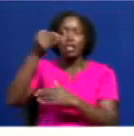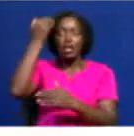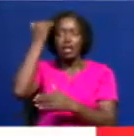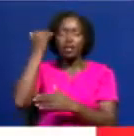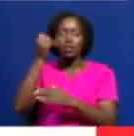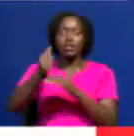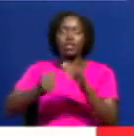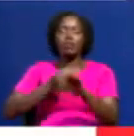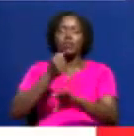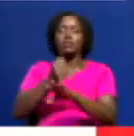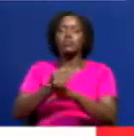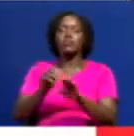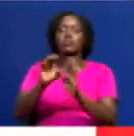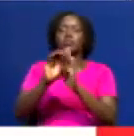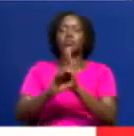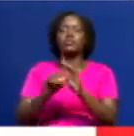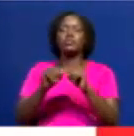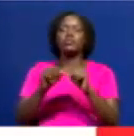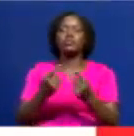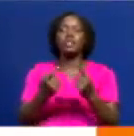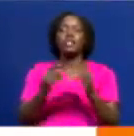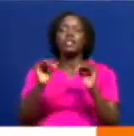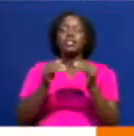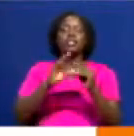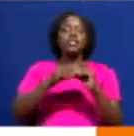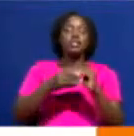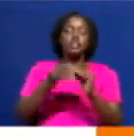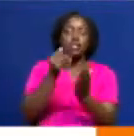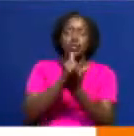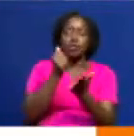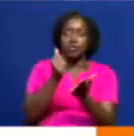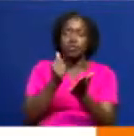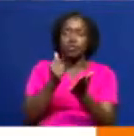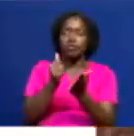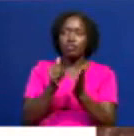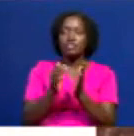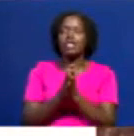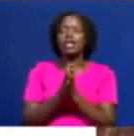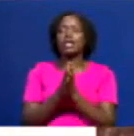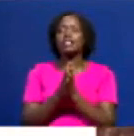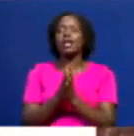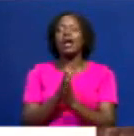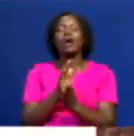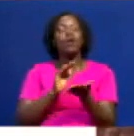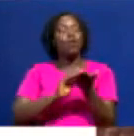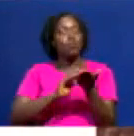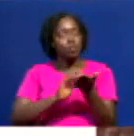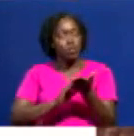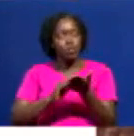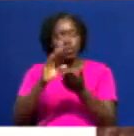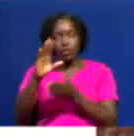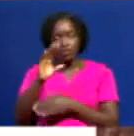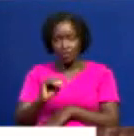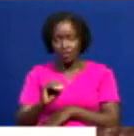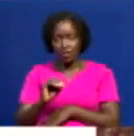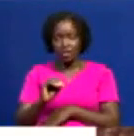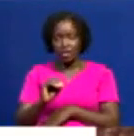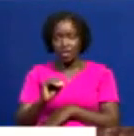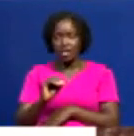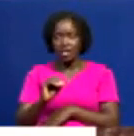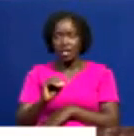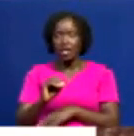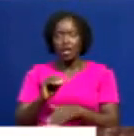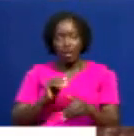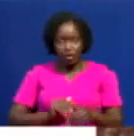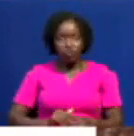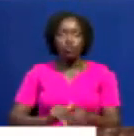appointments were unconstitutional. The newly created office and fresh complement of 50 had to